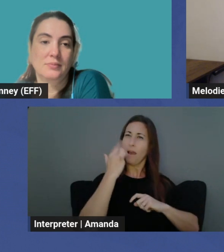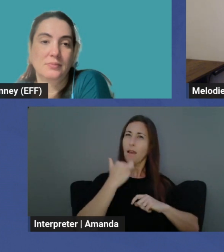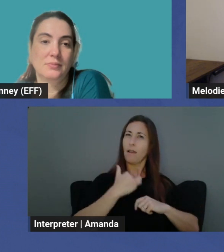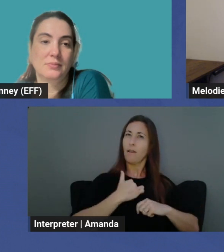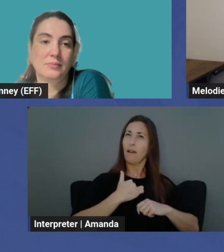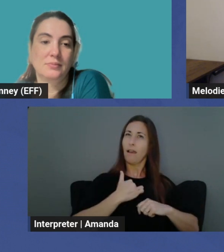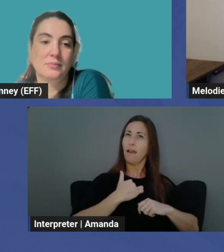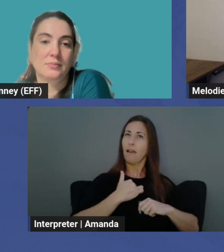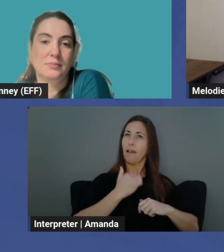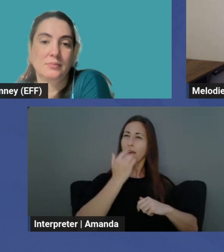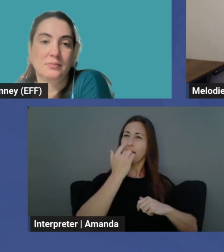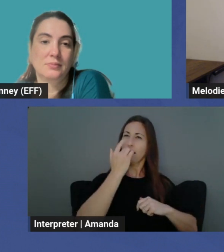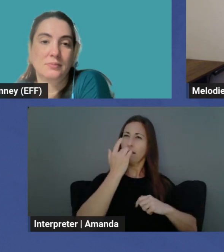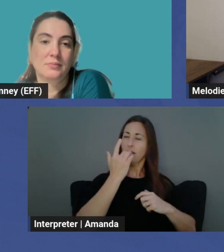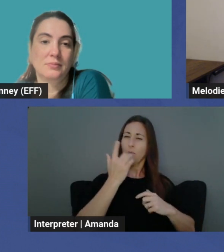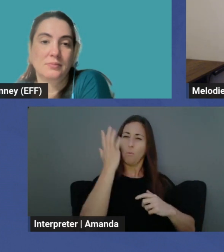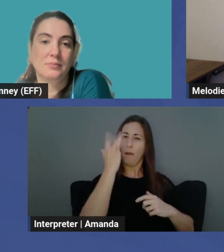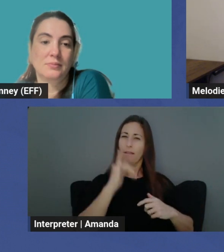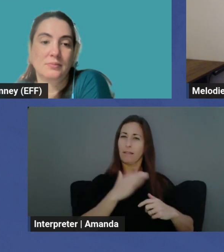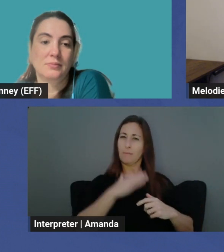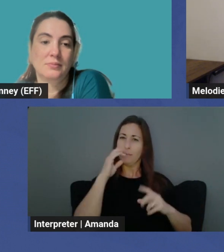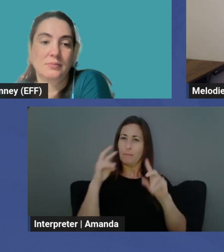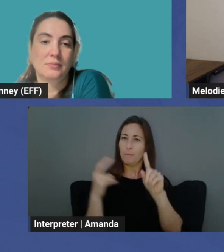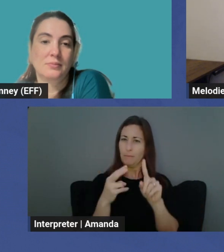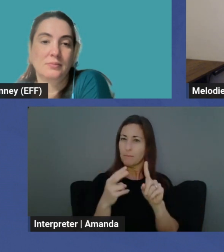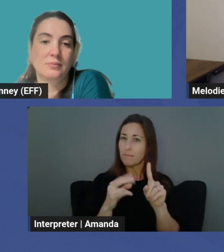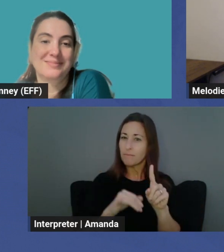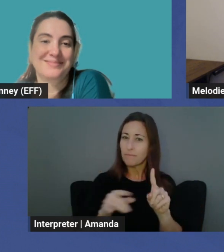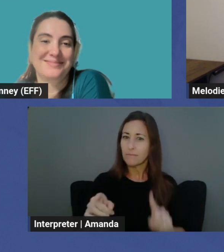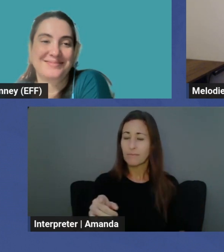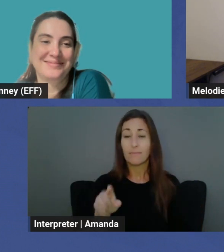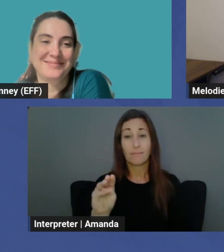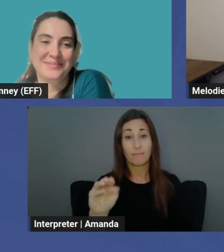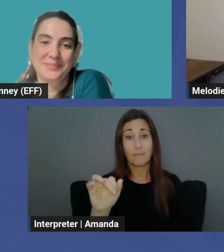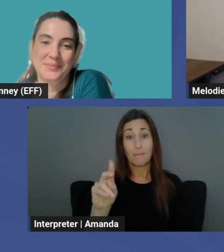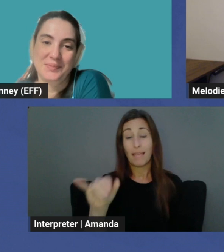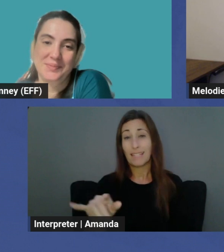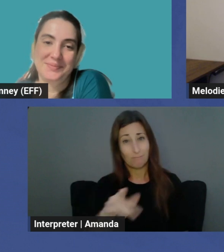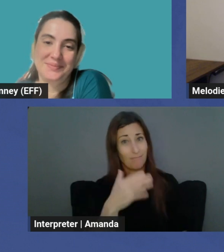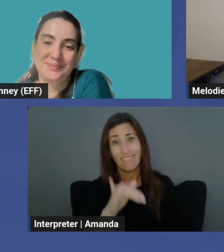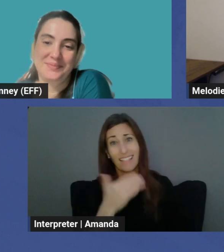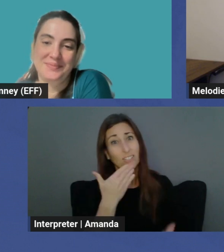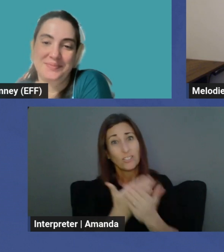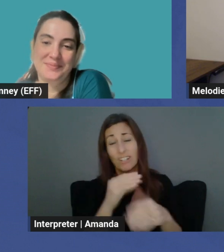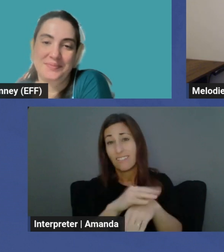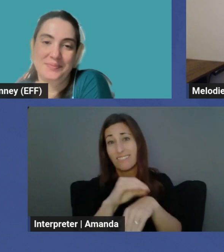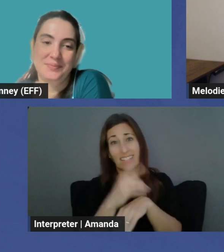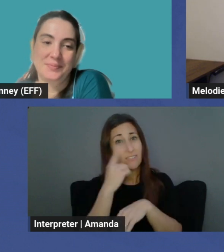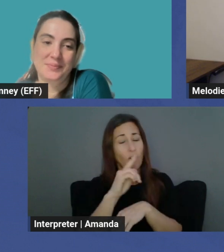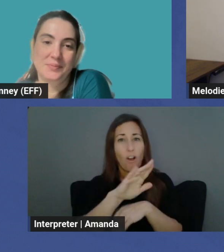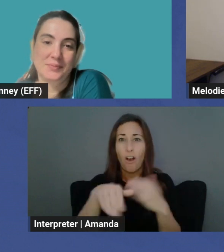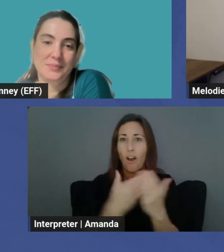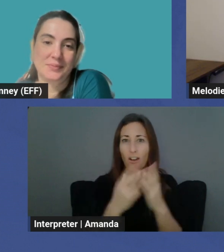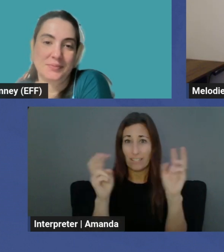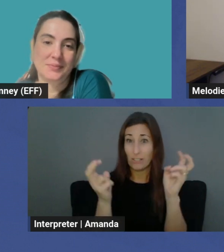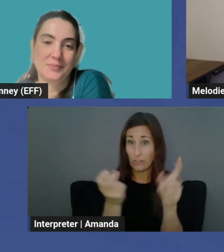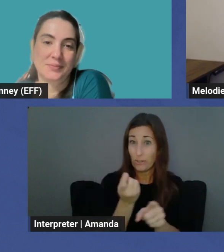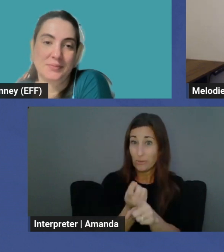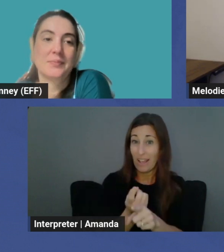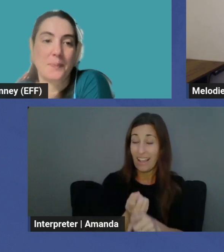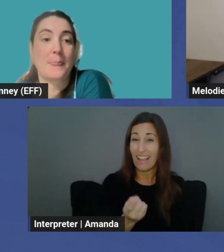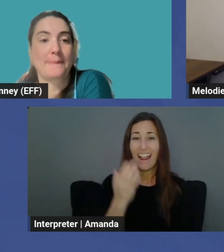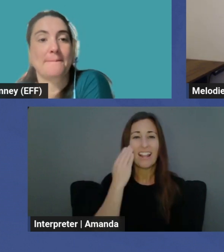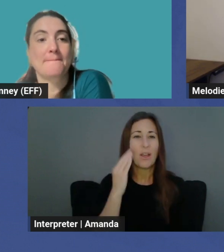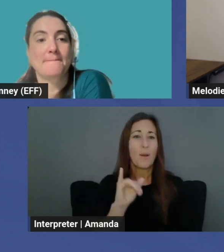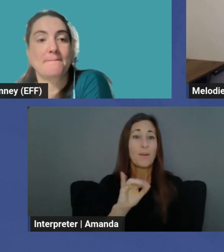in context. Yeah, good advice for every issue, I would say. And India, I know your focus is on the federal